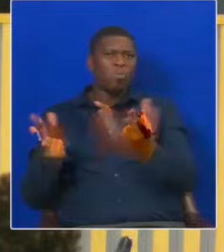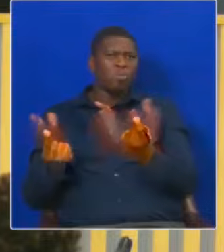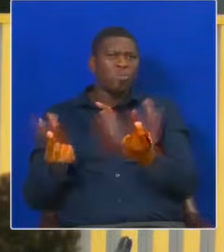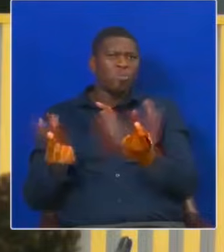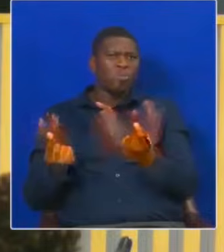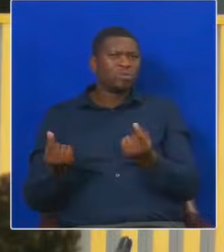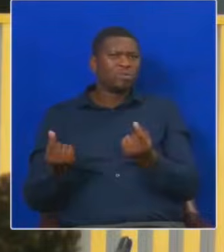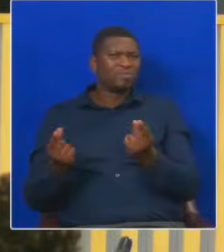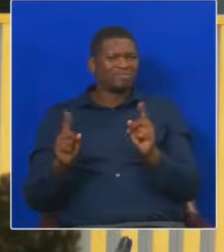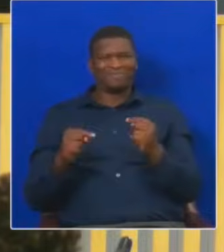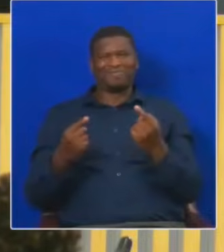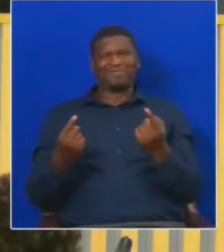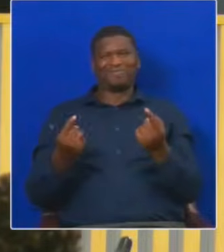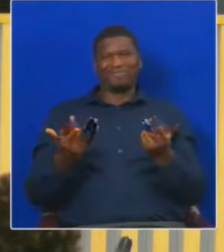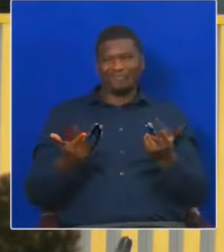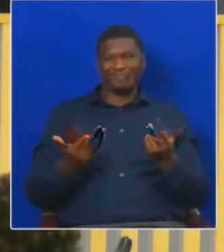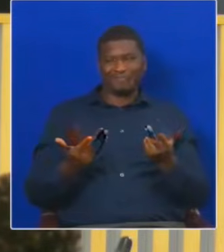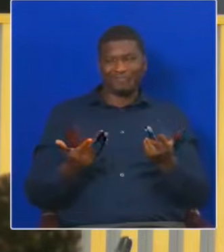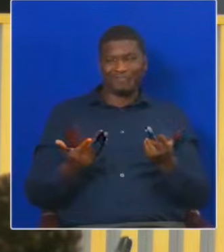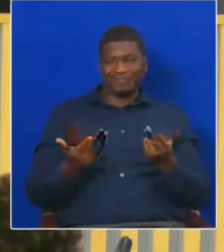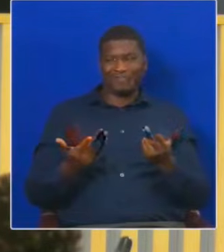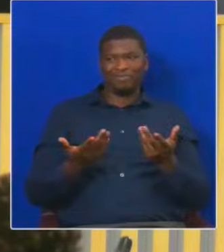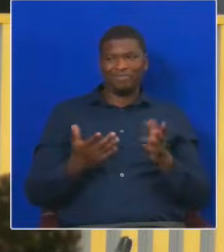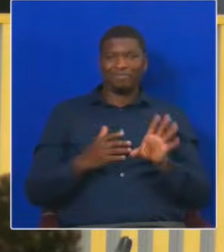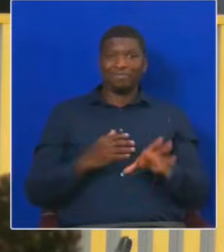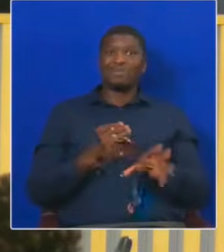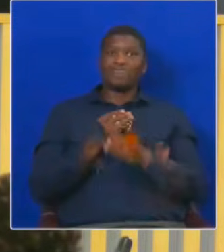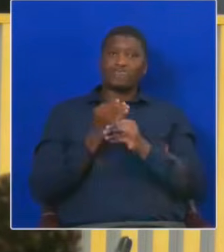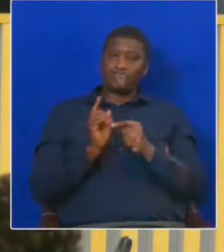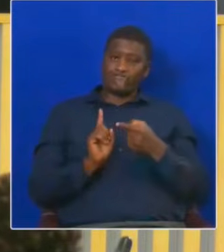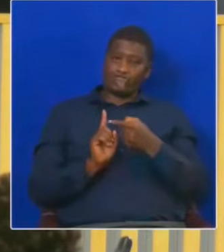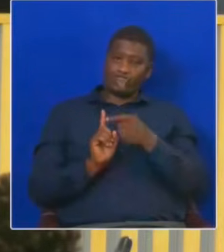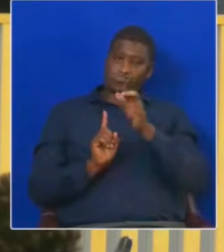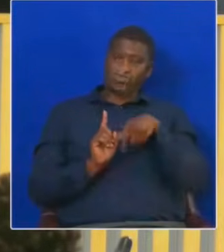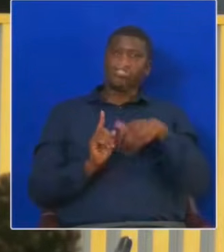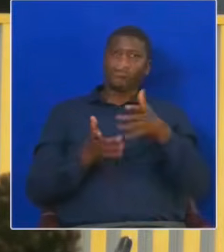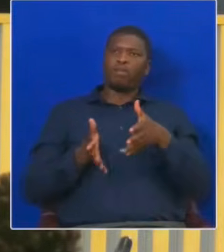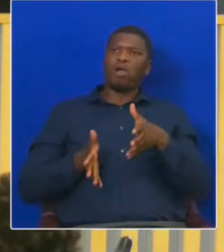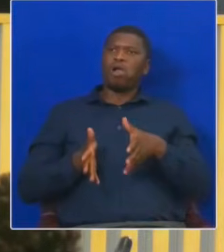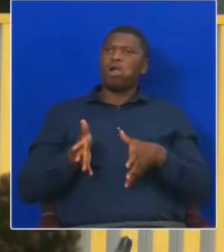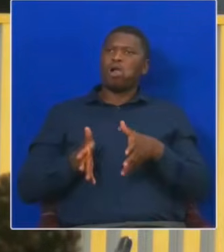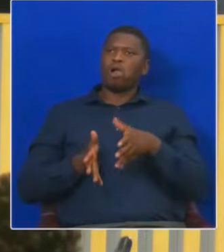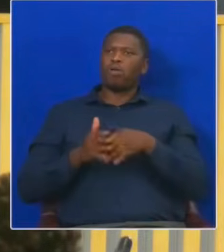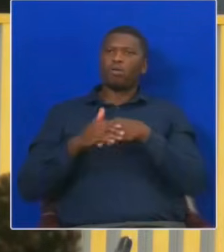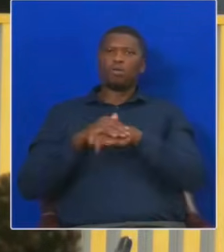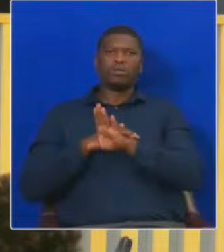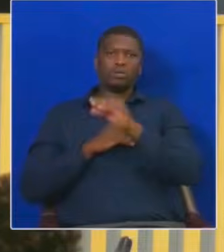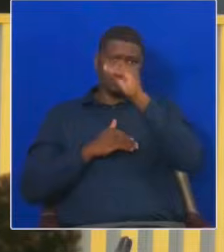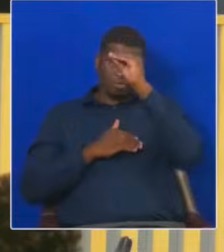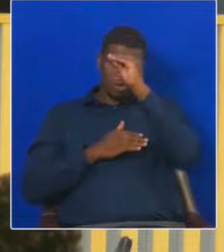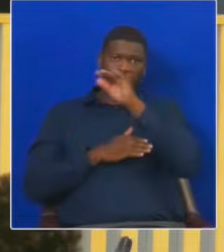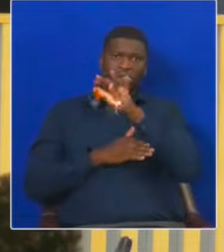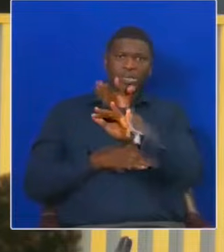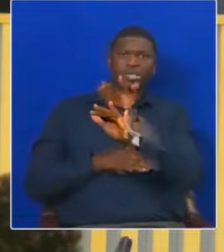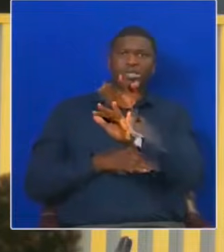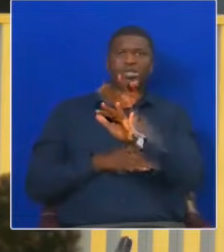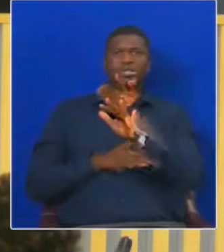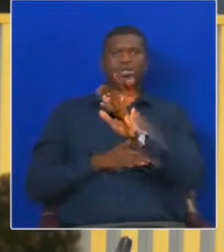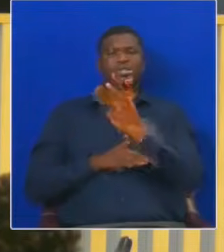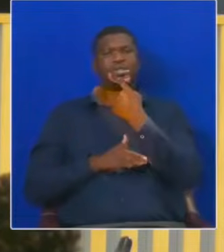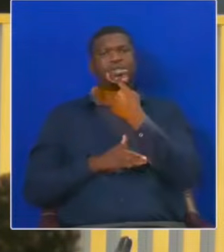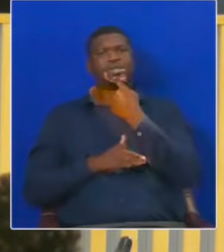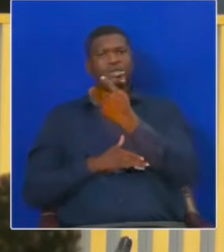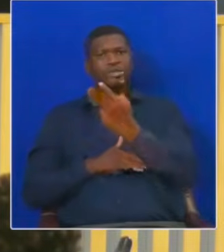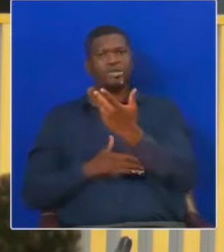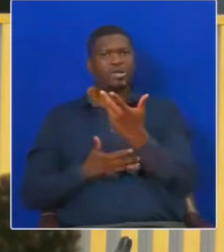that person goes also to the police station, make an OB entry to make it known that I am with